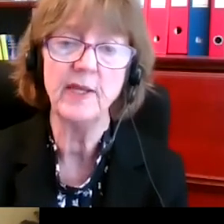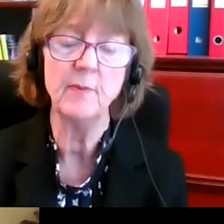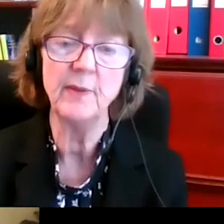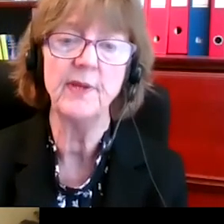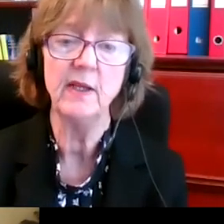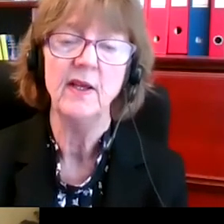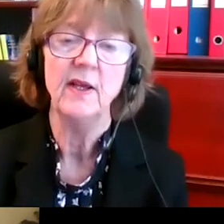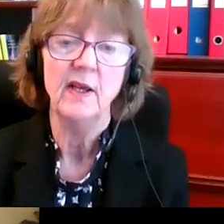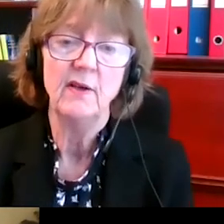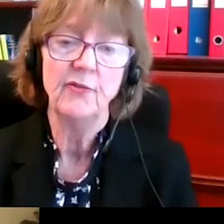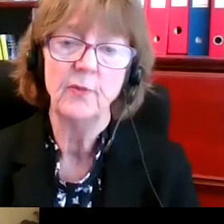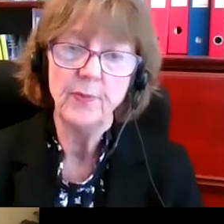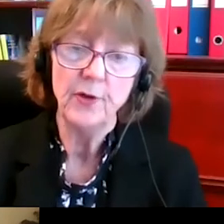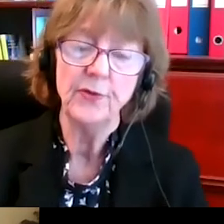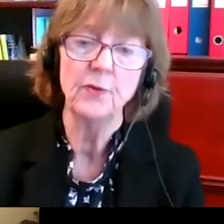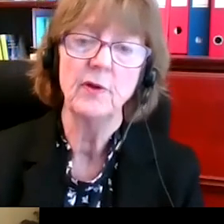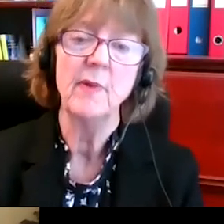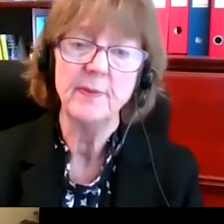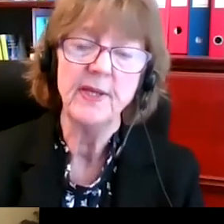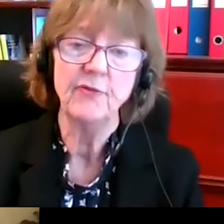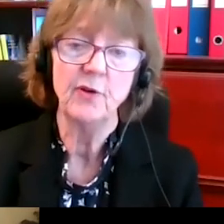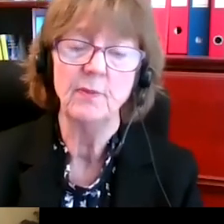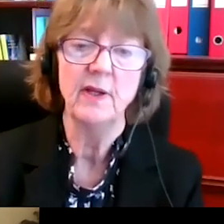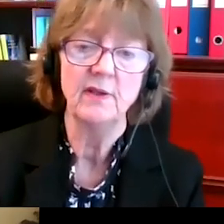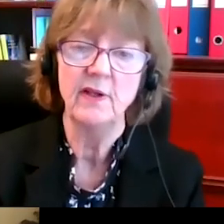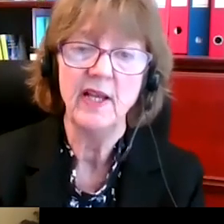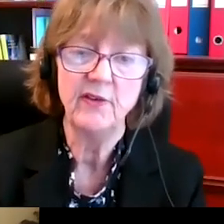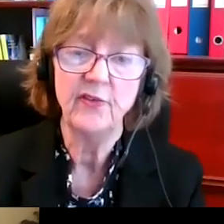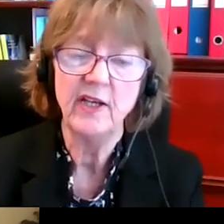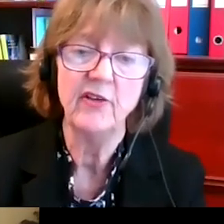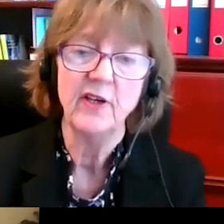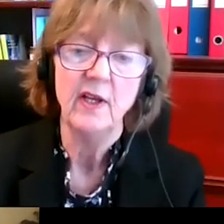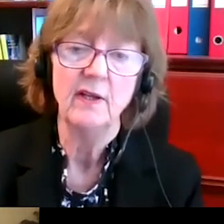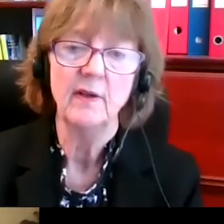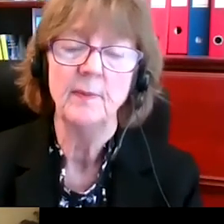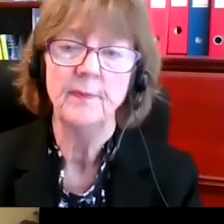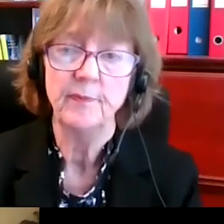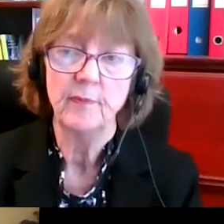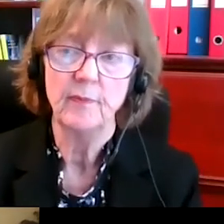occurs, it might be from the birth or it might be from a later stage.